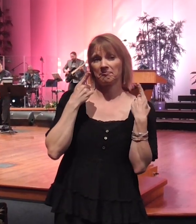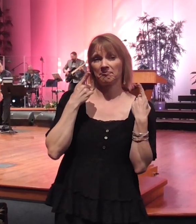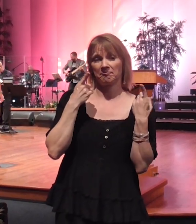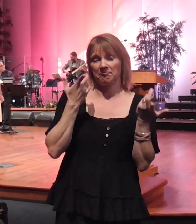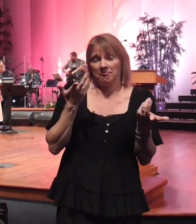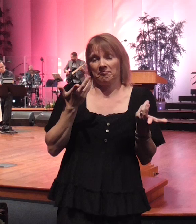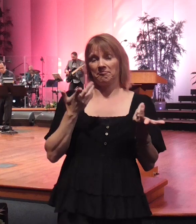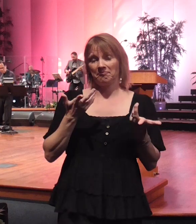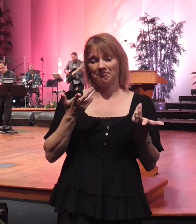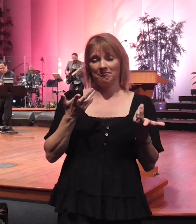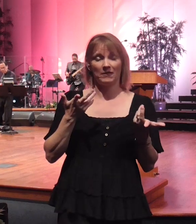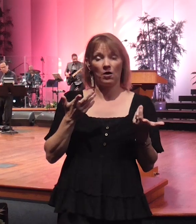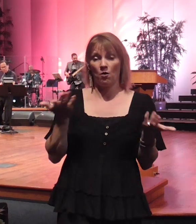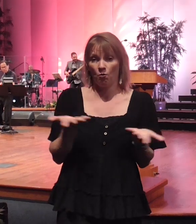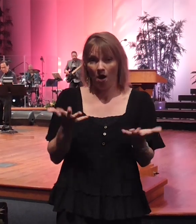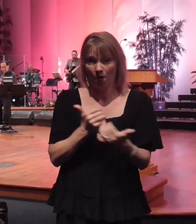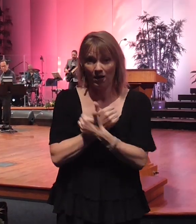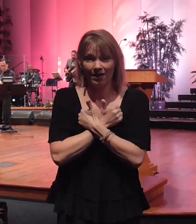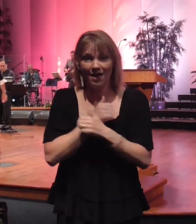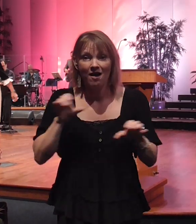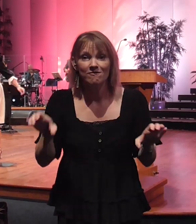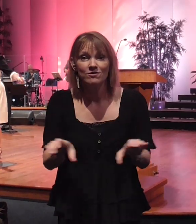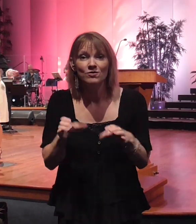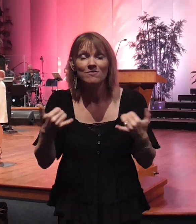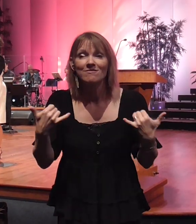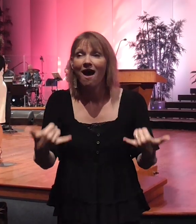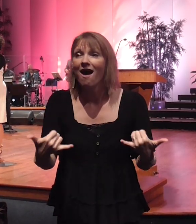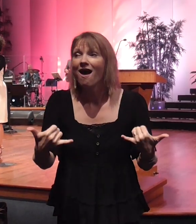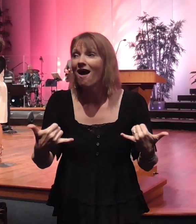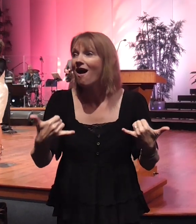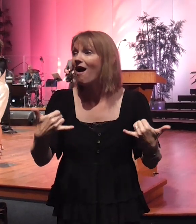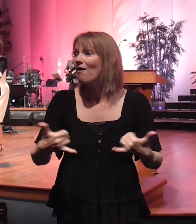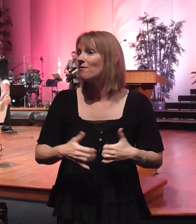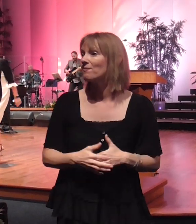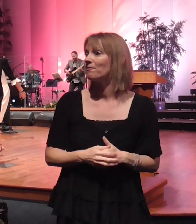Anyhow, what would love do now?